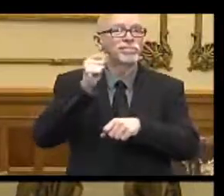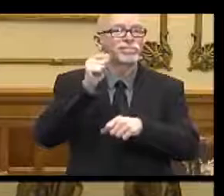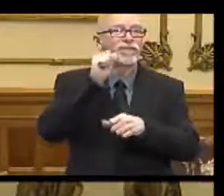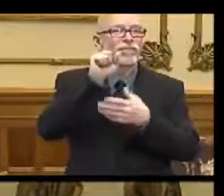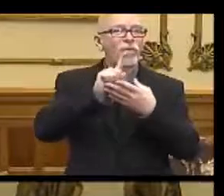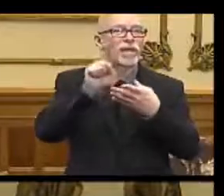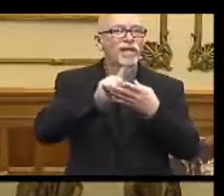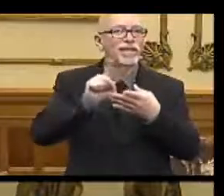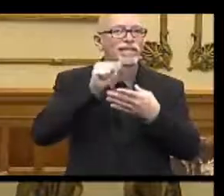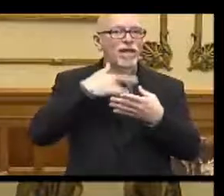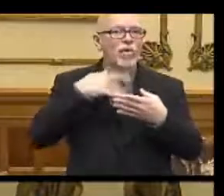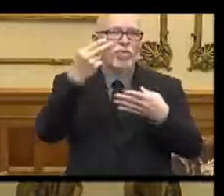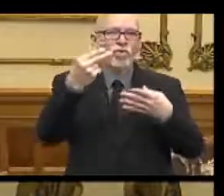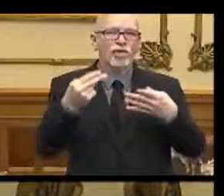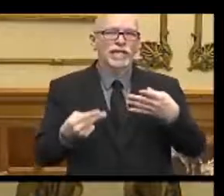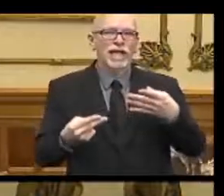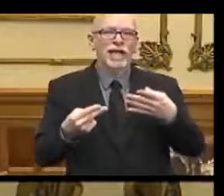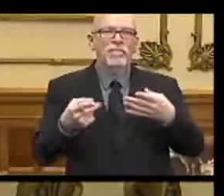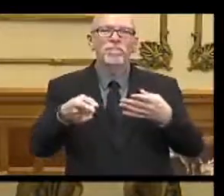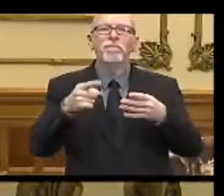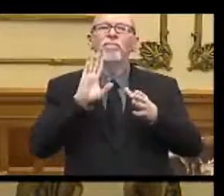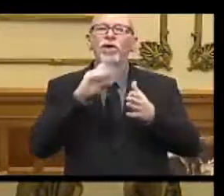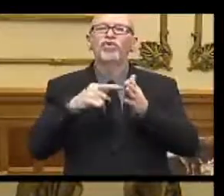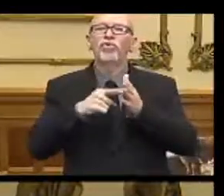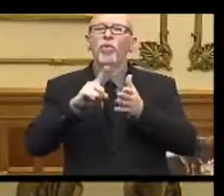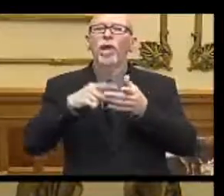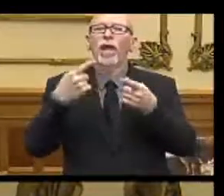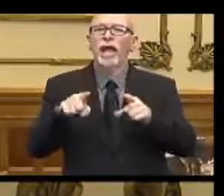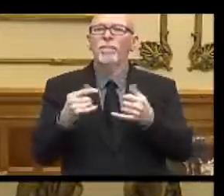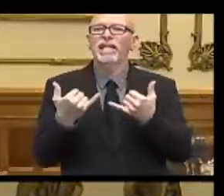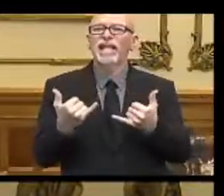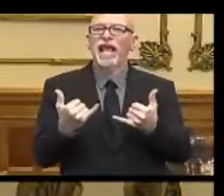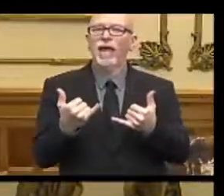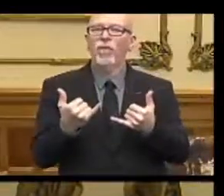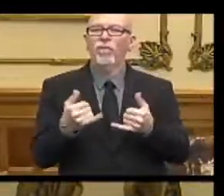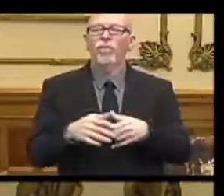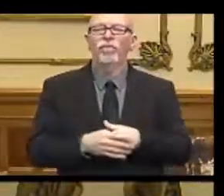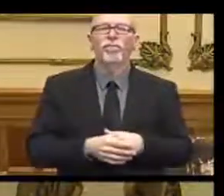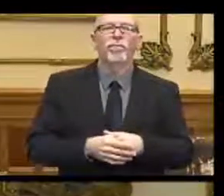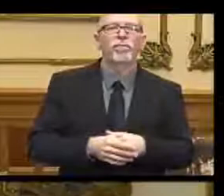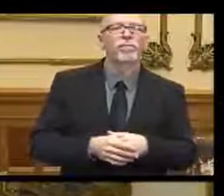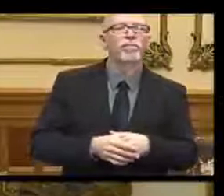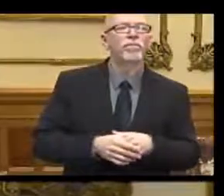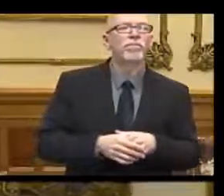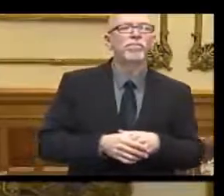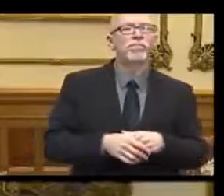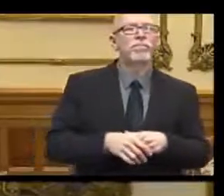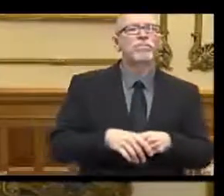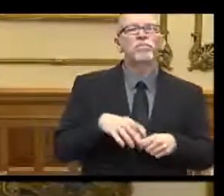week-to-week basis, because that's actually more reflective of what's happening now. Fred, you mind,